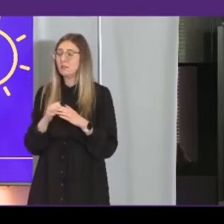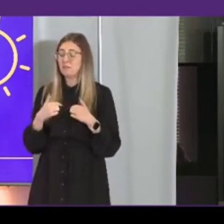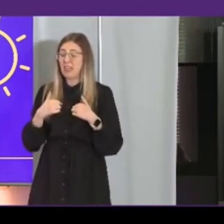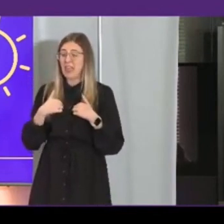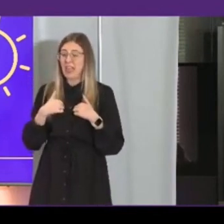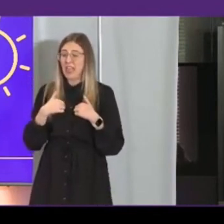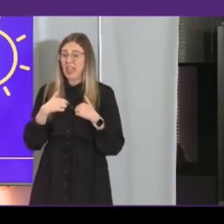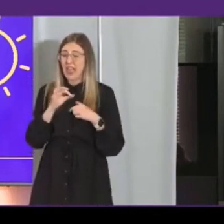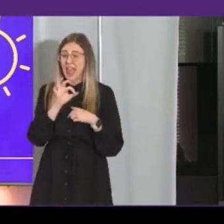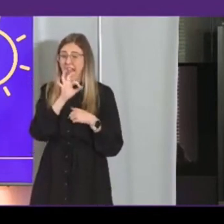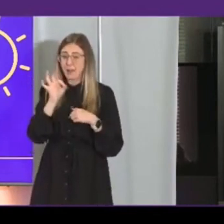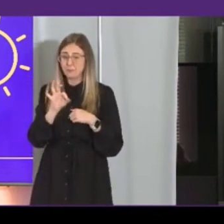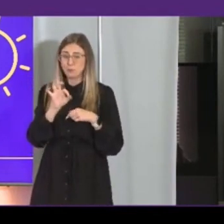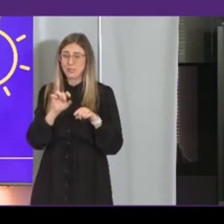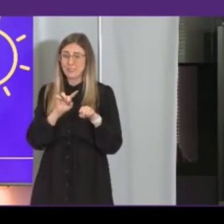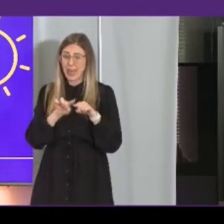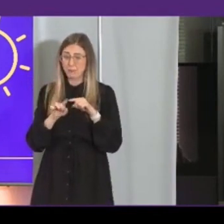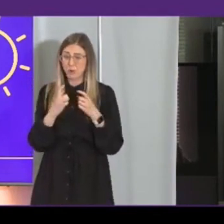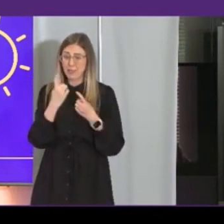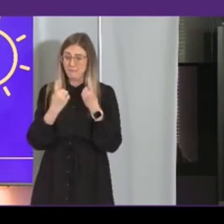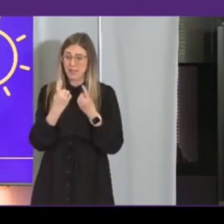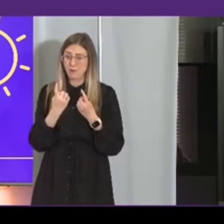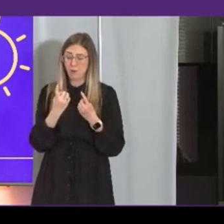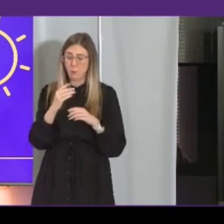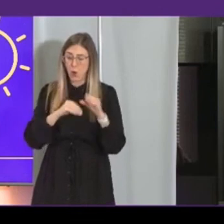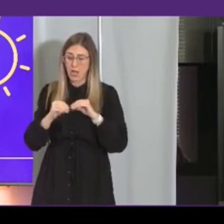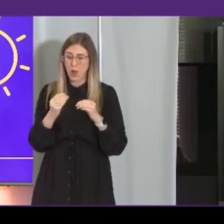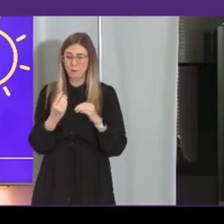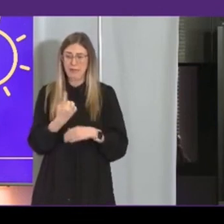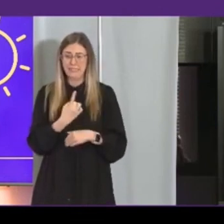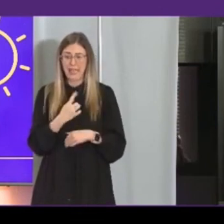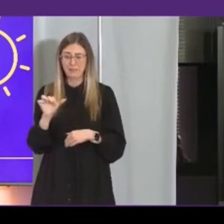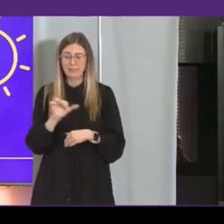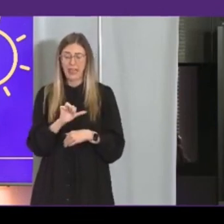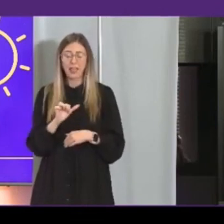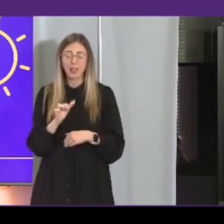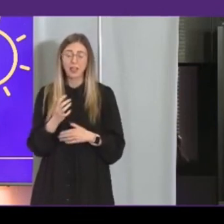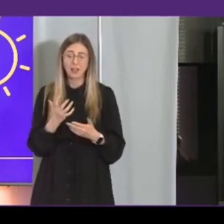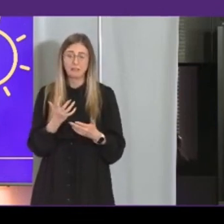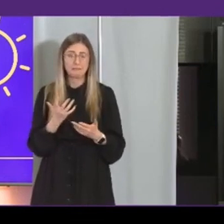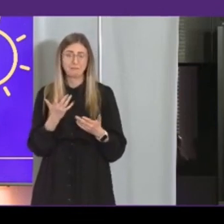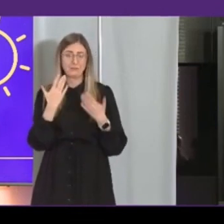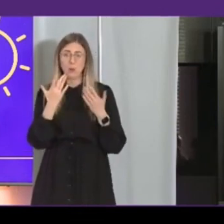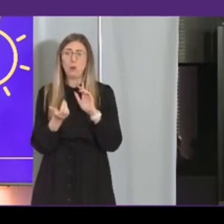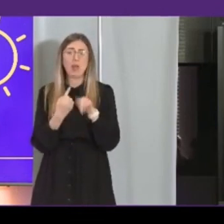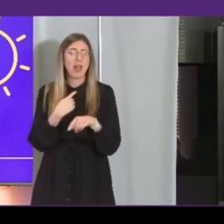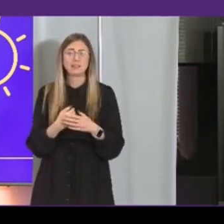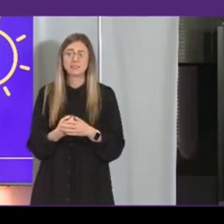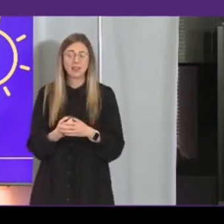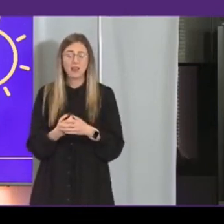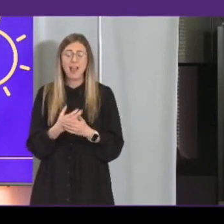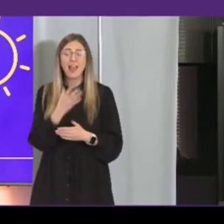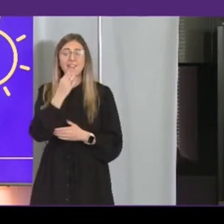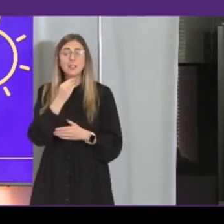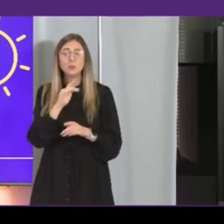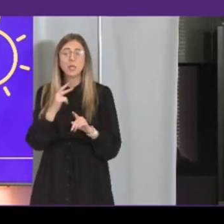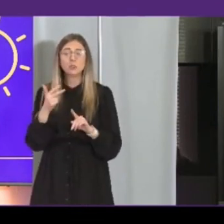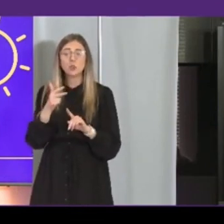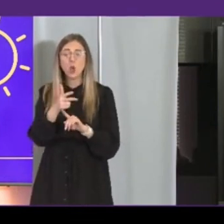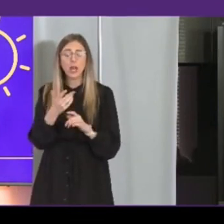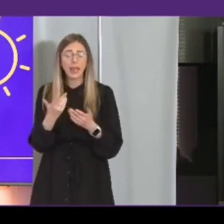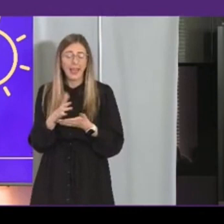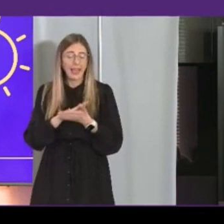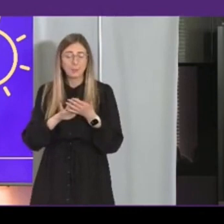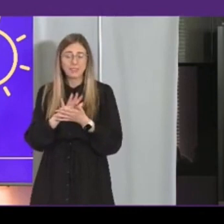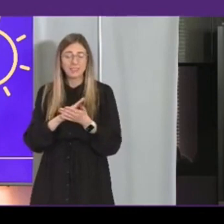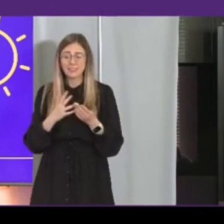I'm still trying to figure out. We always use in terms of the user journey, it's about how to make things